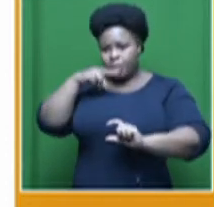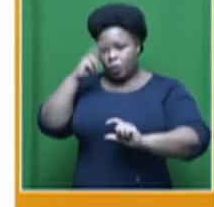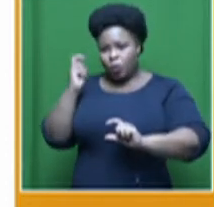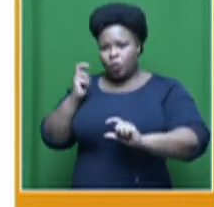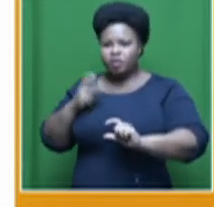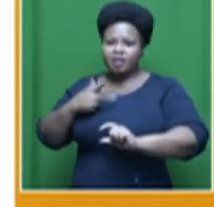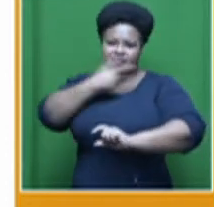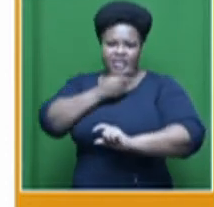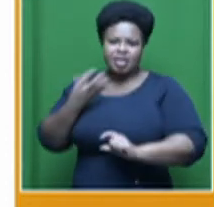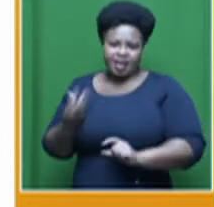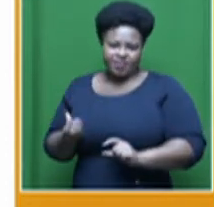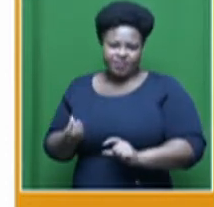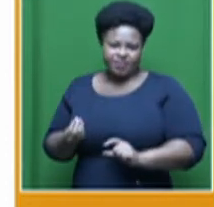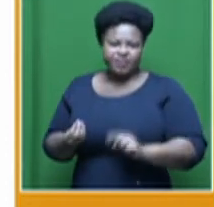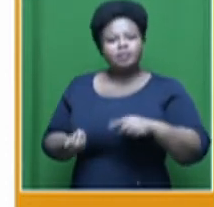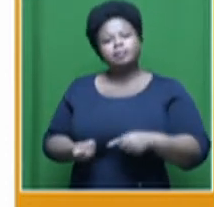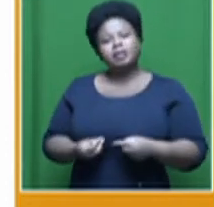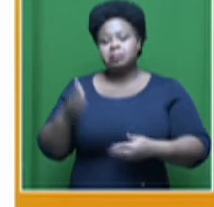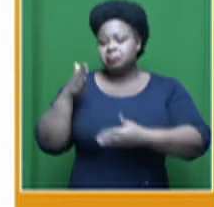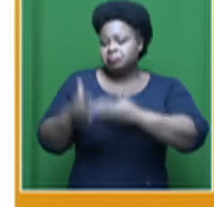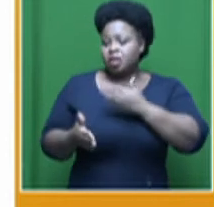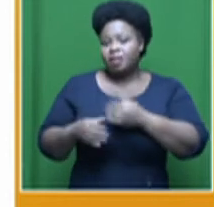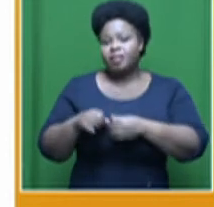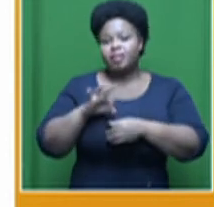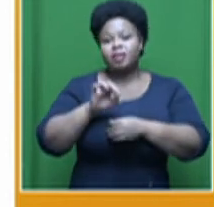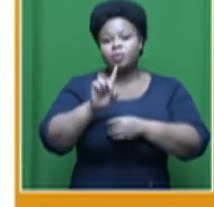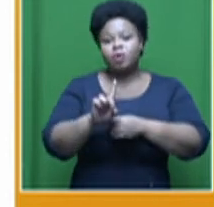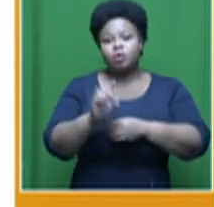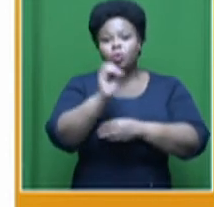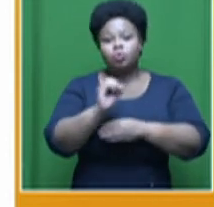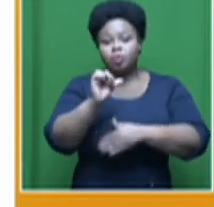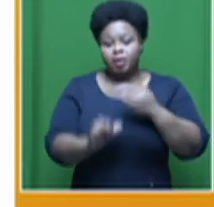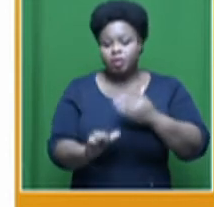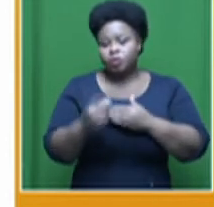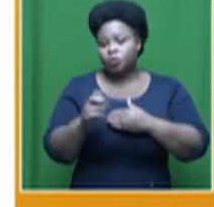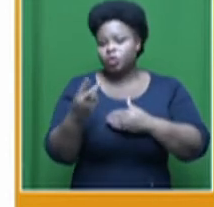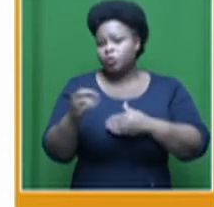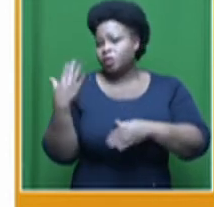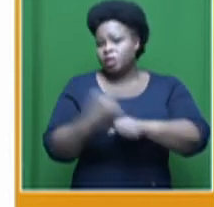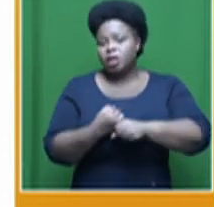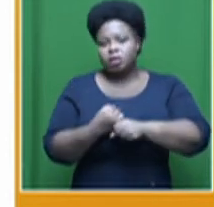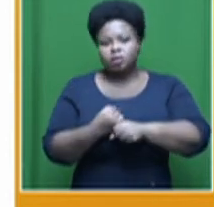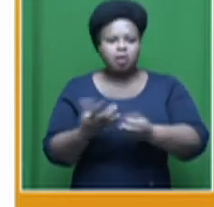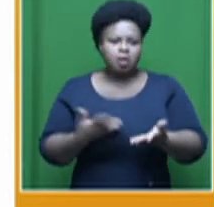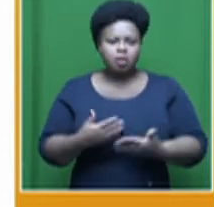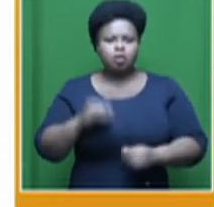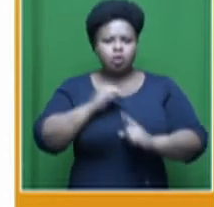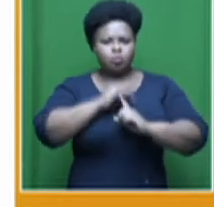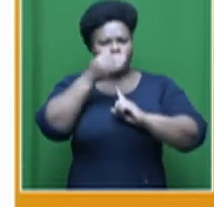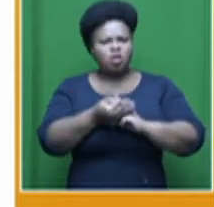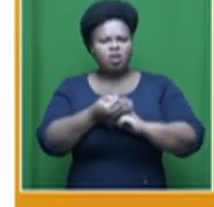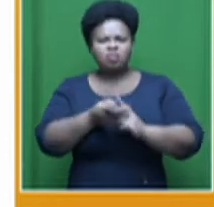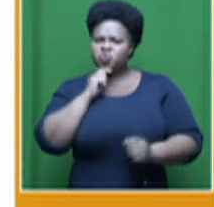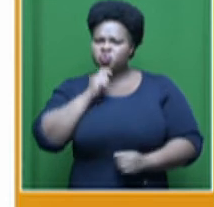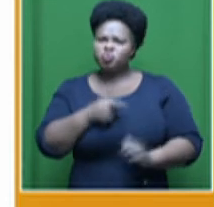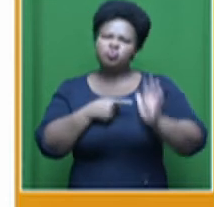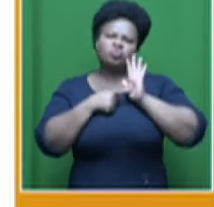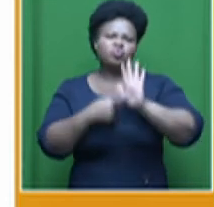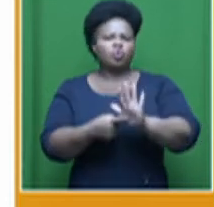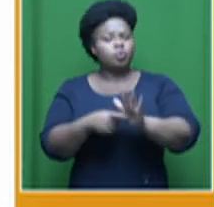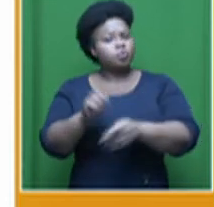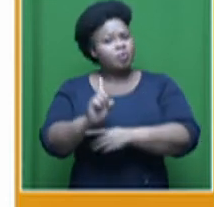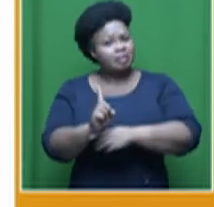31st of October 2020, the protection conferred by the vaccine indicated